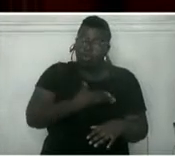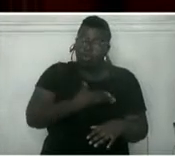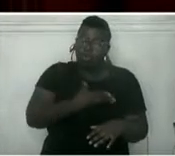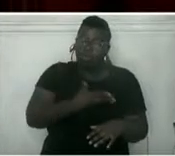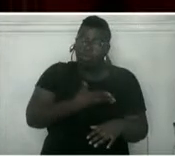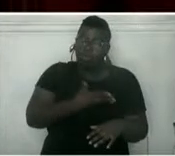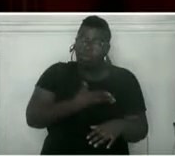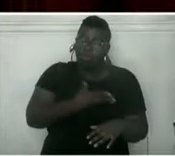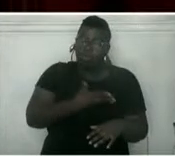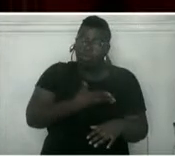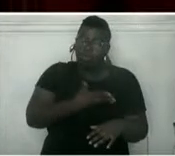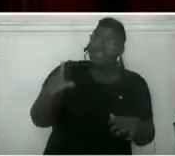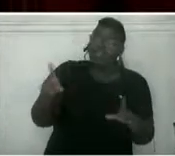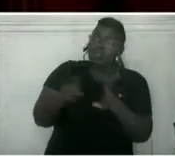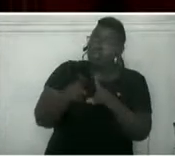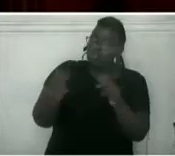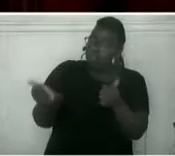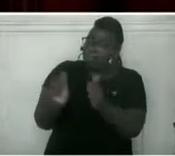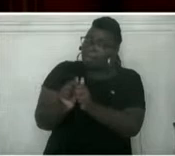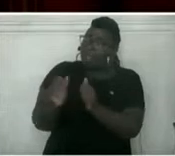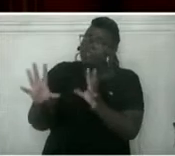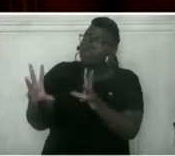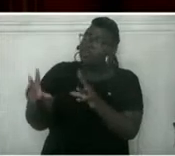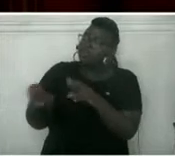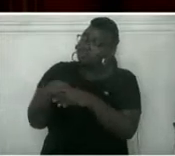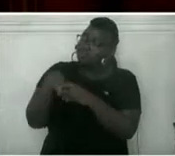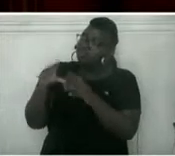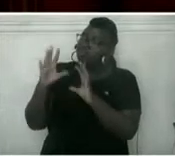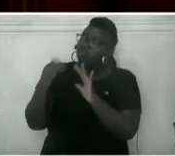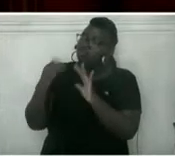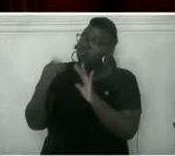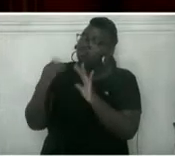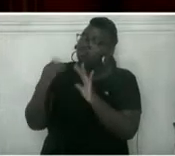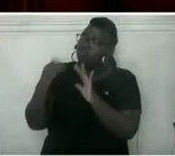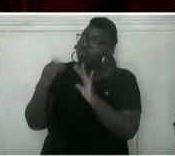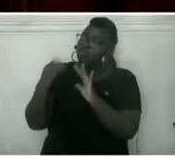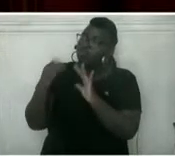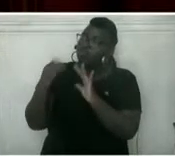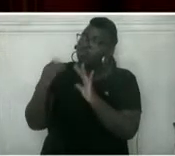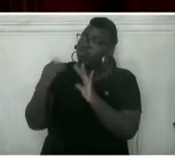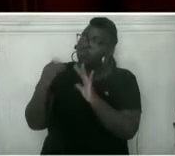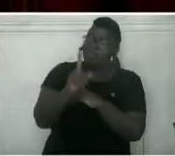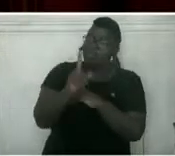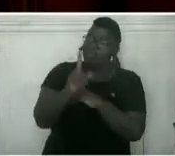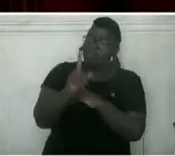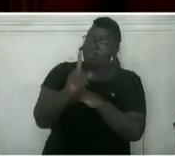yethu. Masibanakekele, sibavikele ngazo zonke izikhathi.